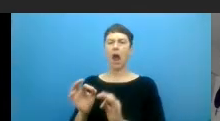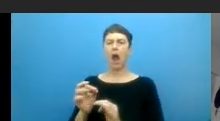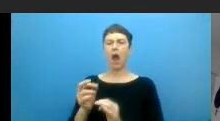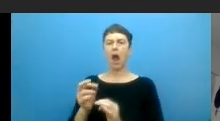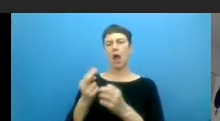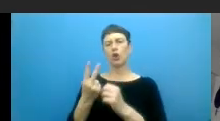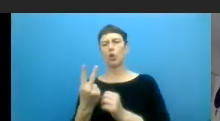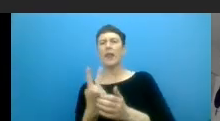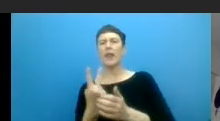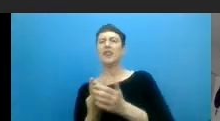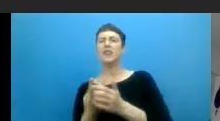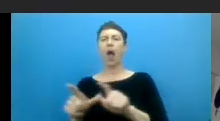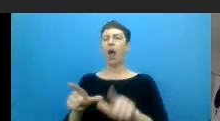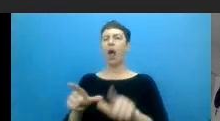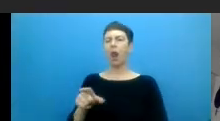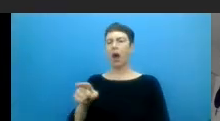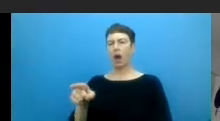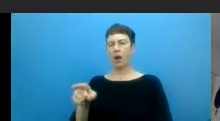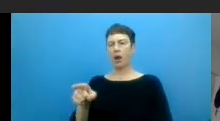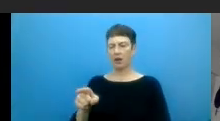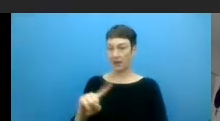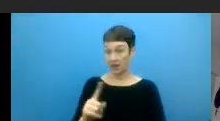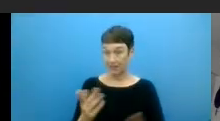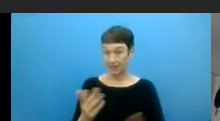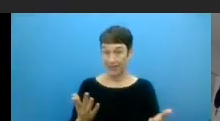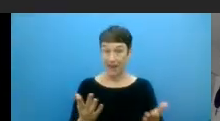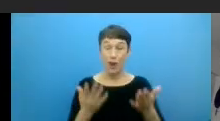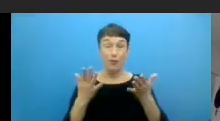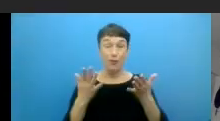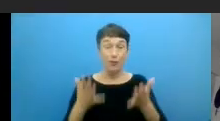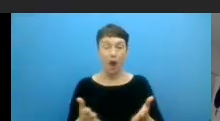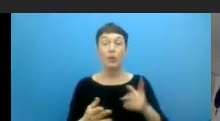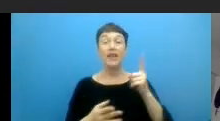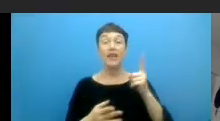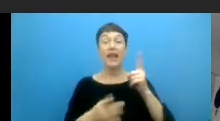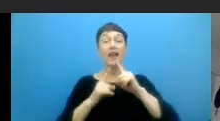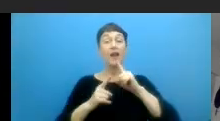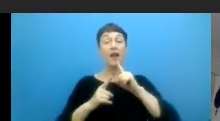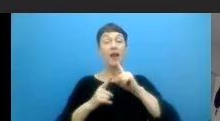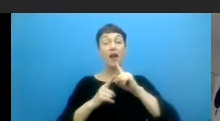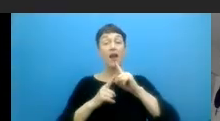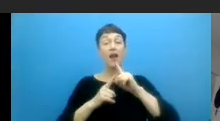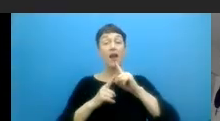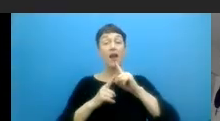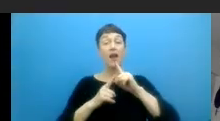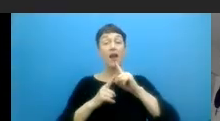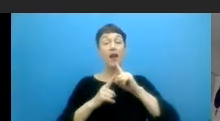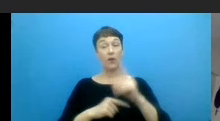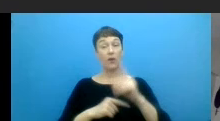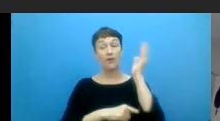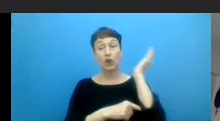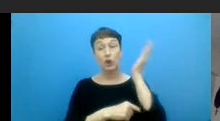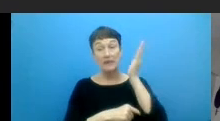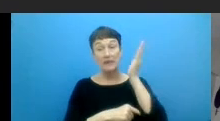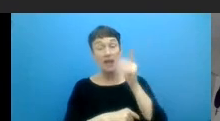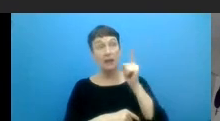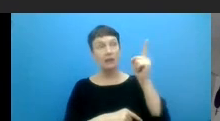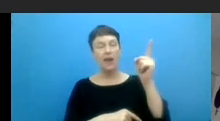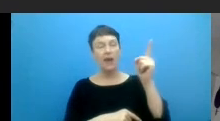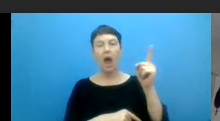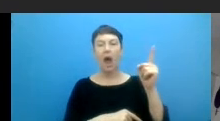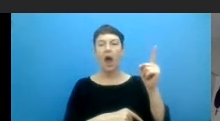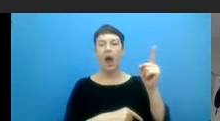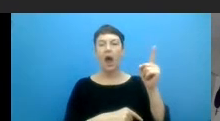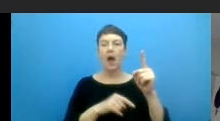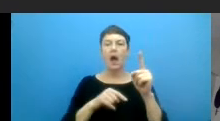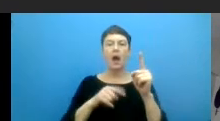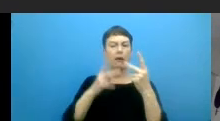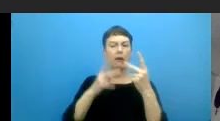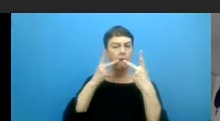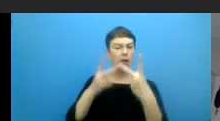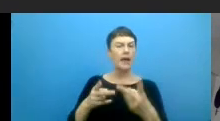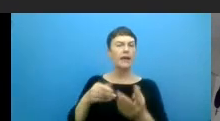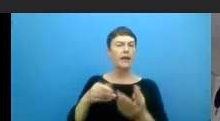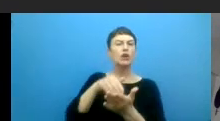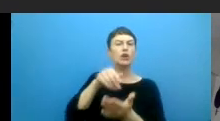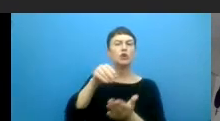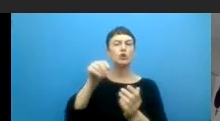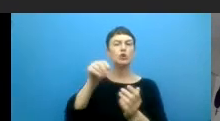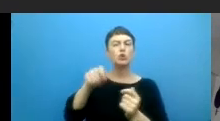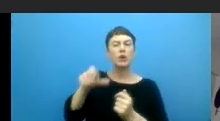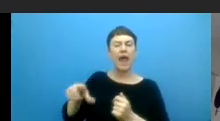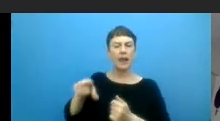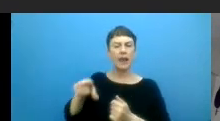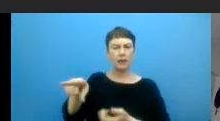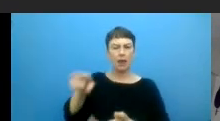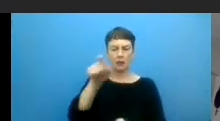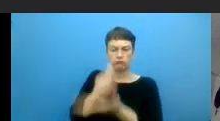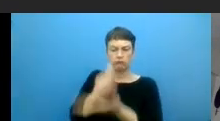teachers evaluate learners only through what they can do in English. And of course, this is at school level. So